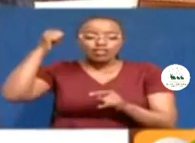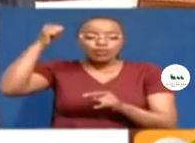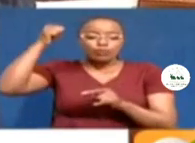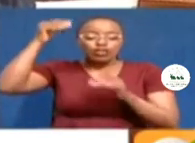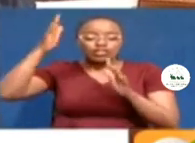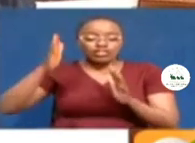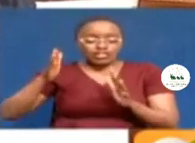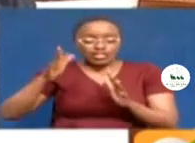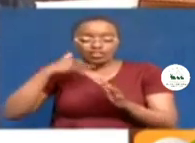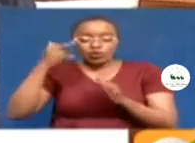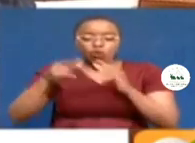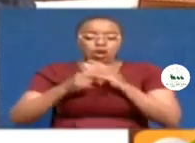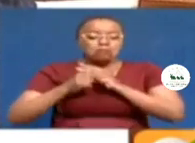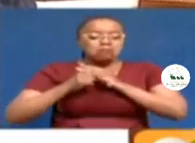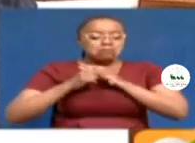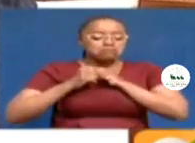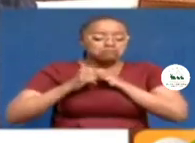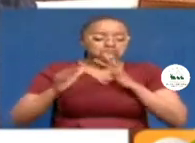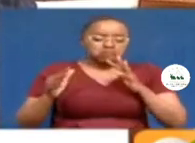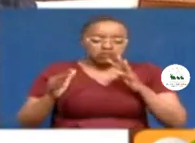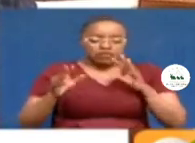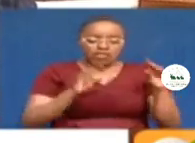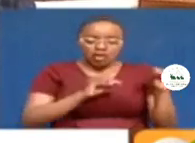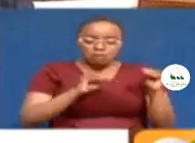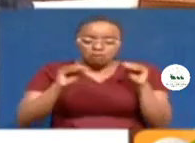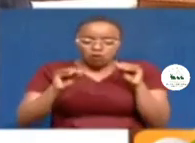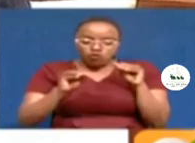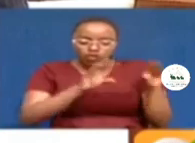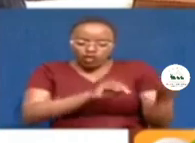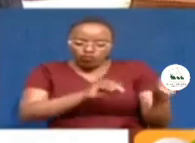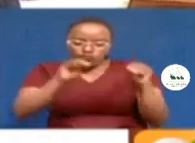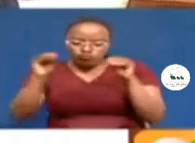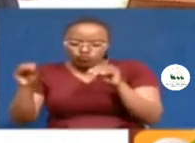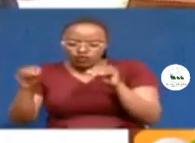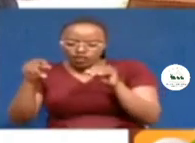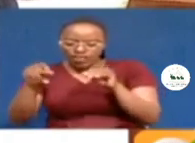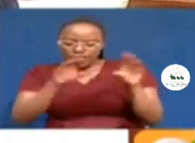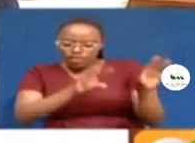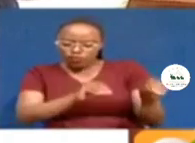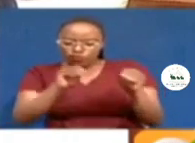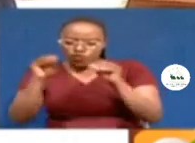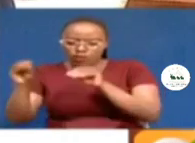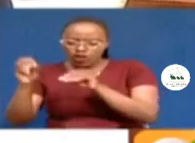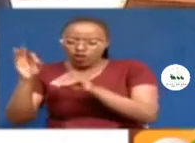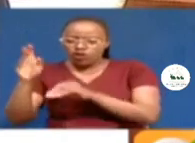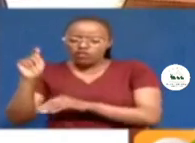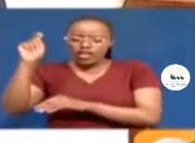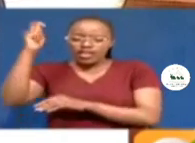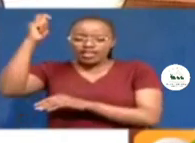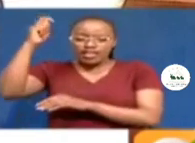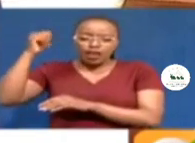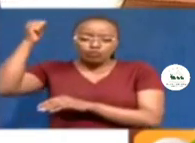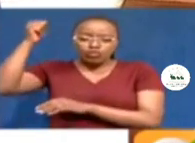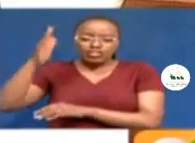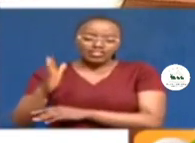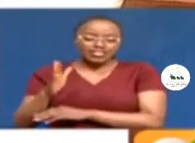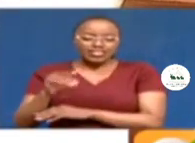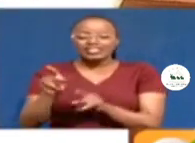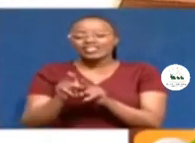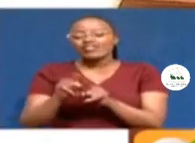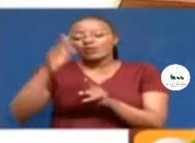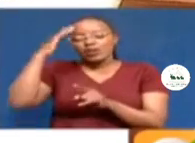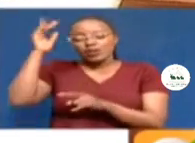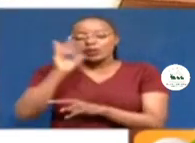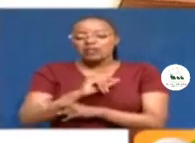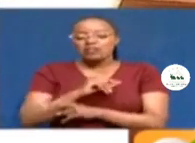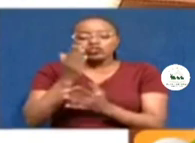political kingpins migrating. The migratory nature of the Kenyan politician is legendary and